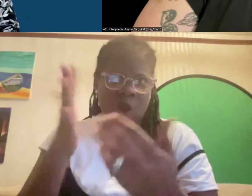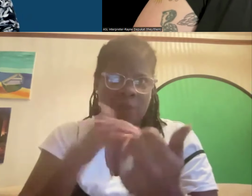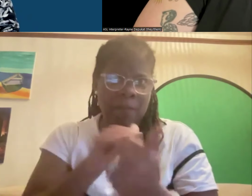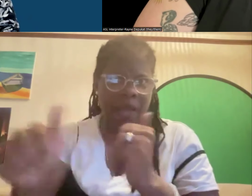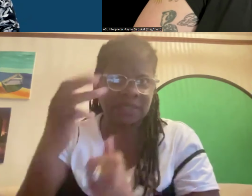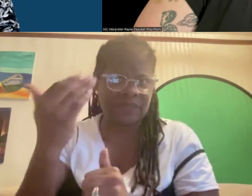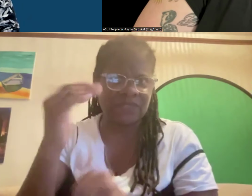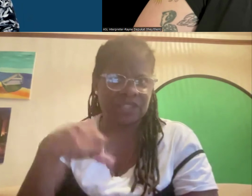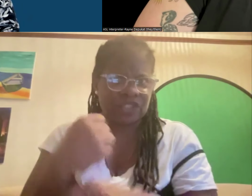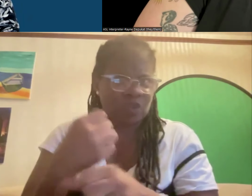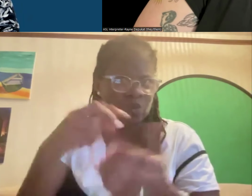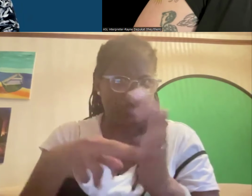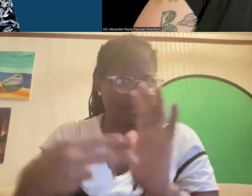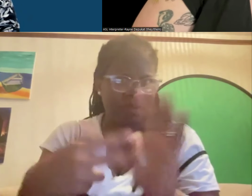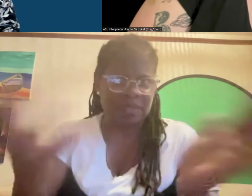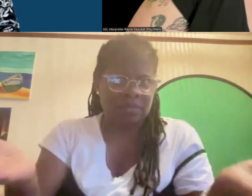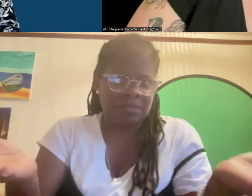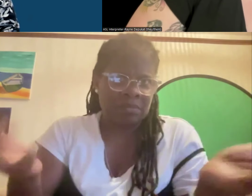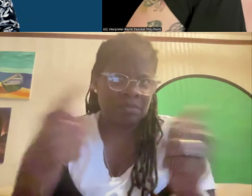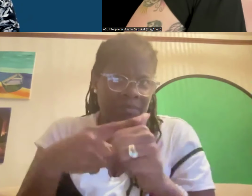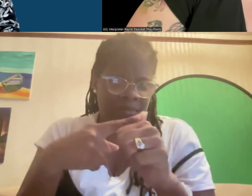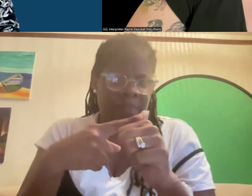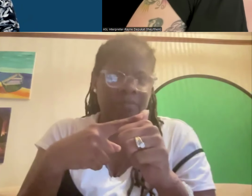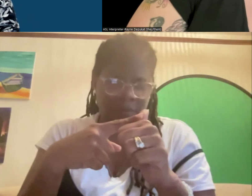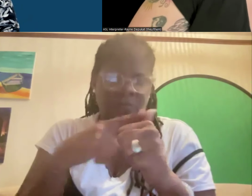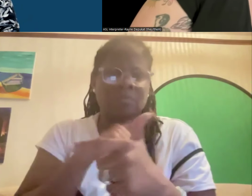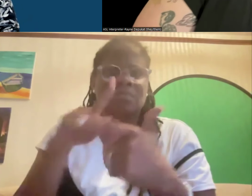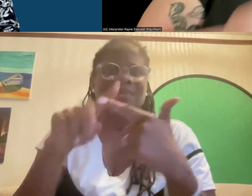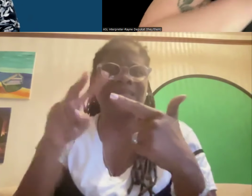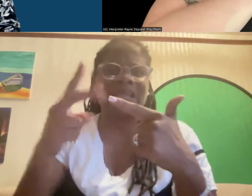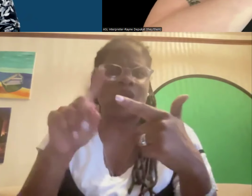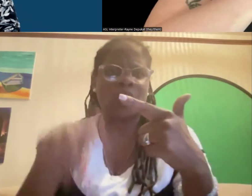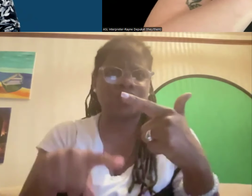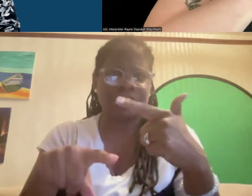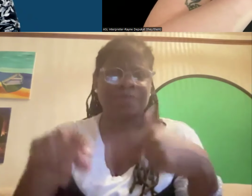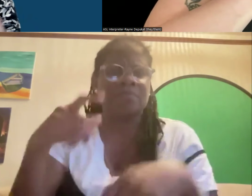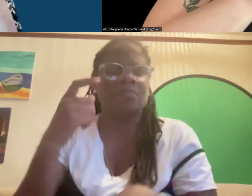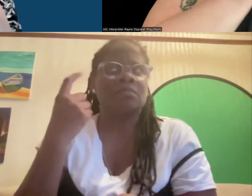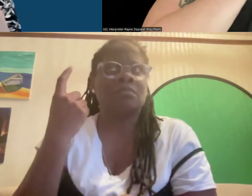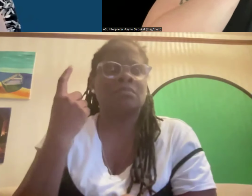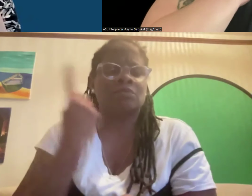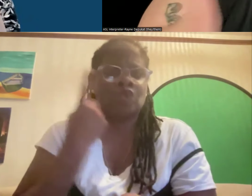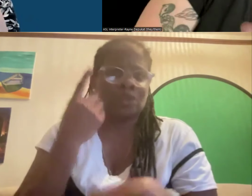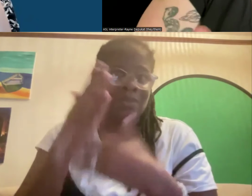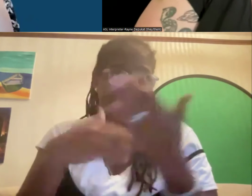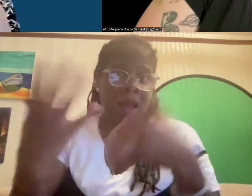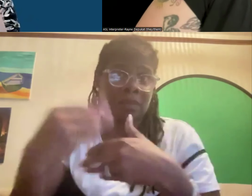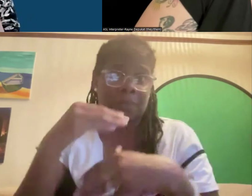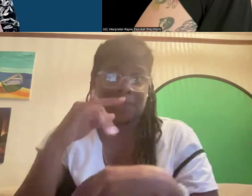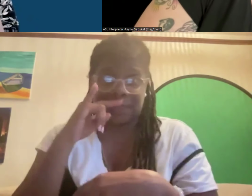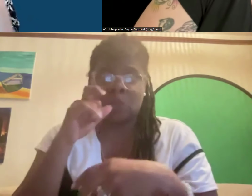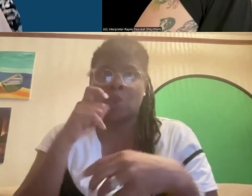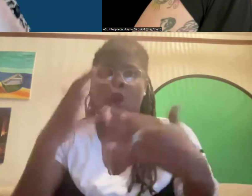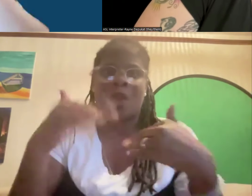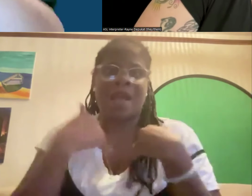friend who has been waiting over 15 years. So that's a quick question to ask about why